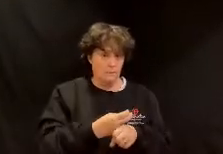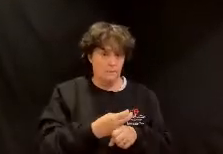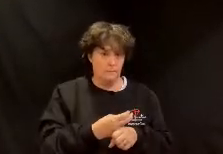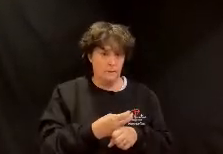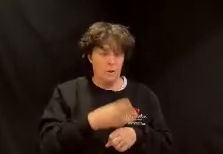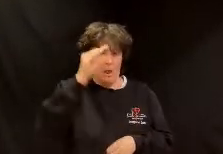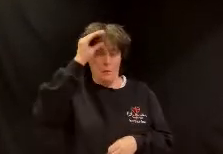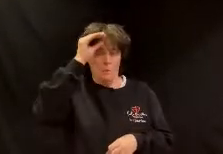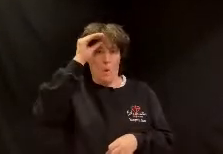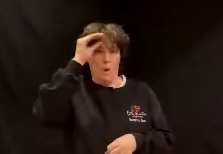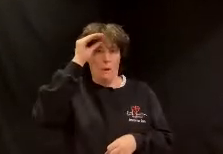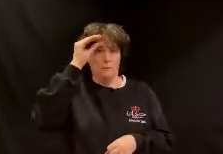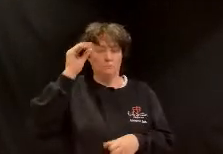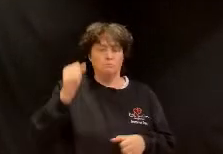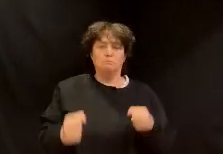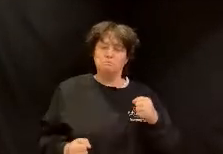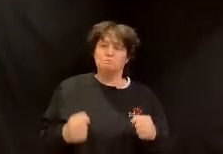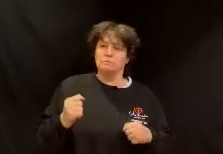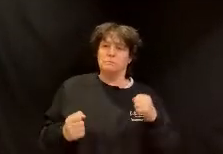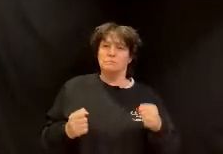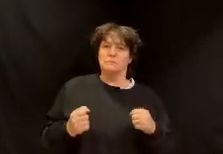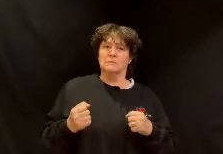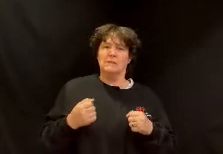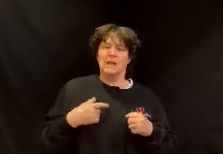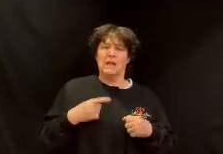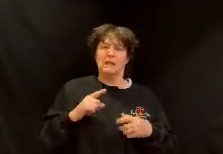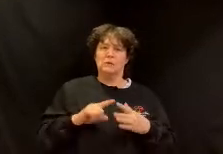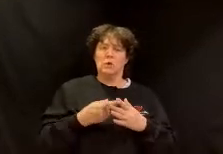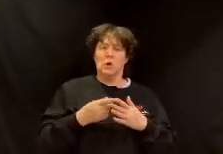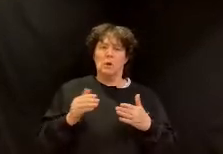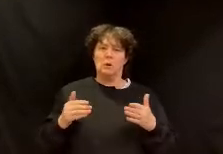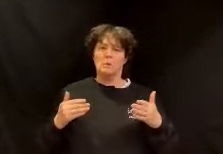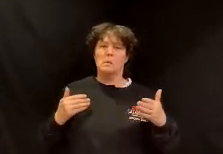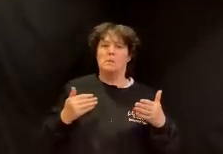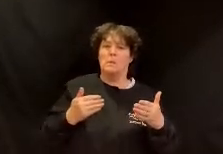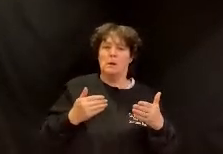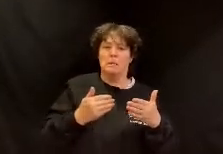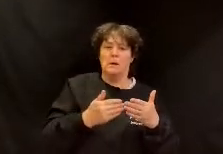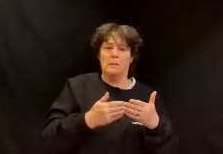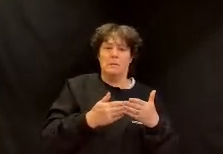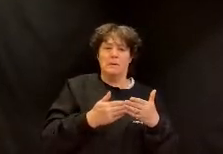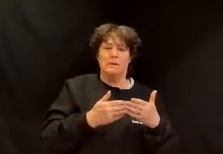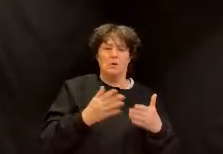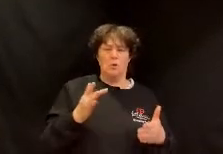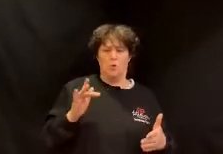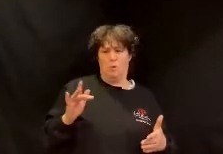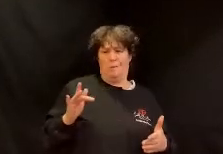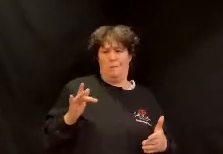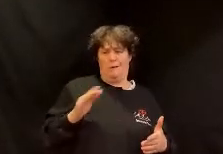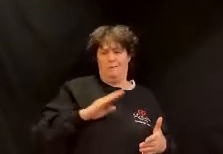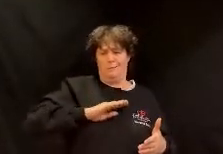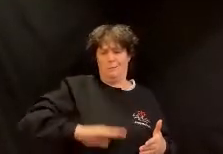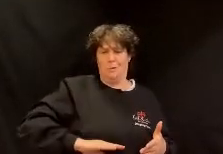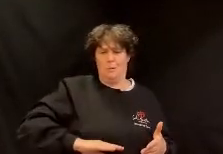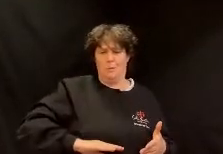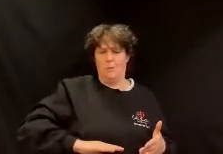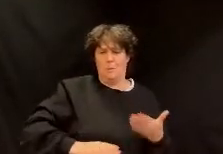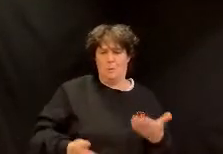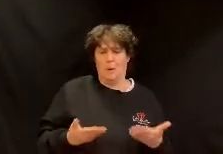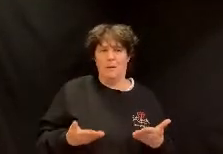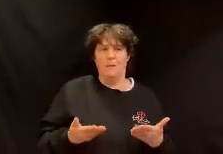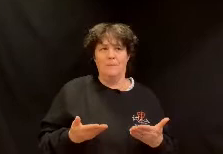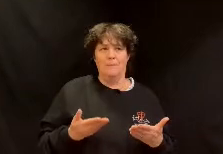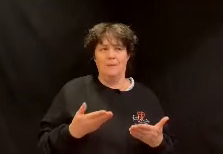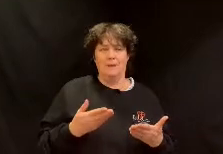come up, and I started gaining on him. He's probably 25, 26 years old. And I